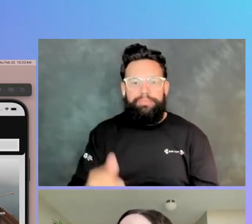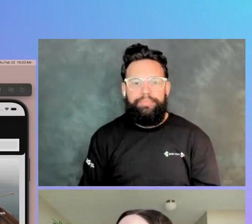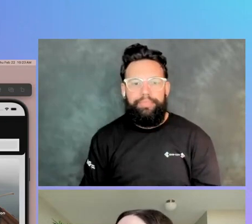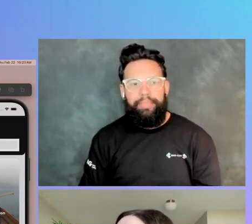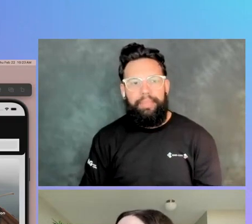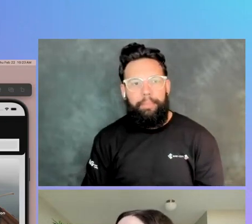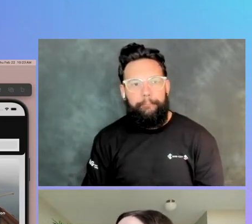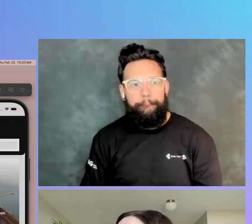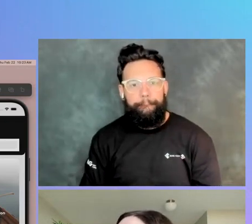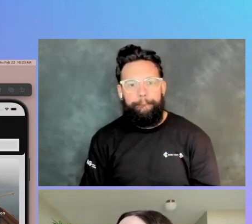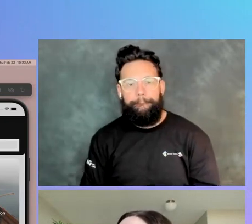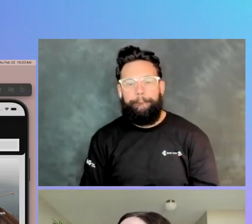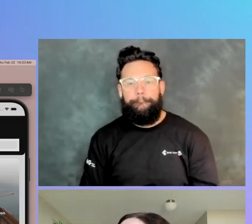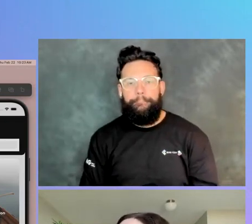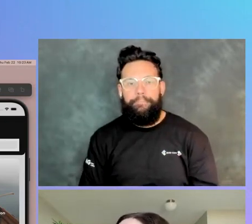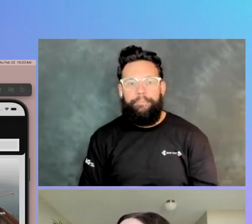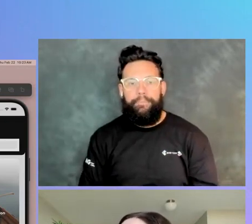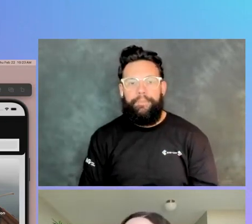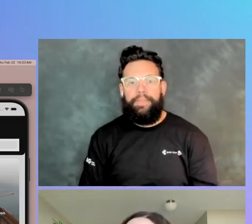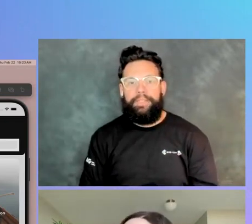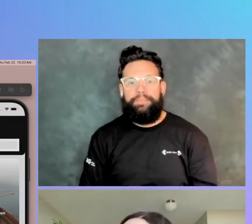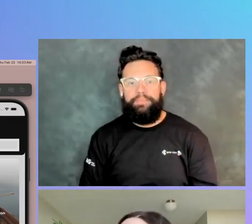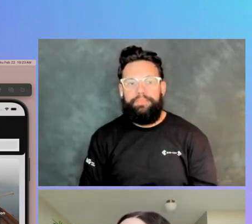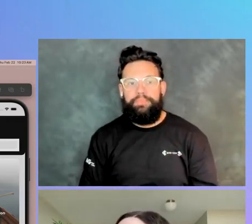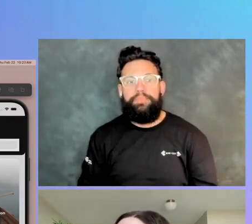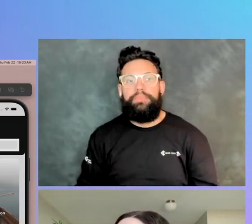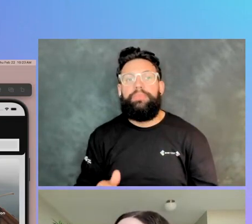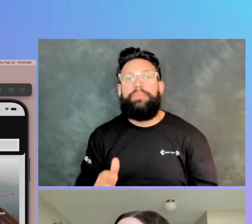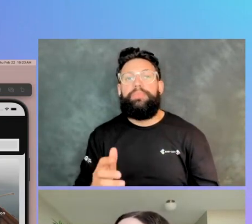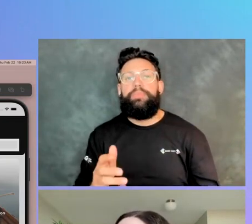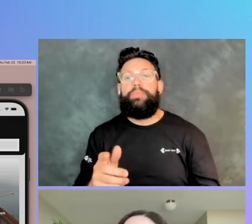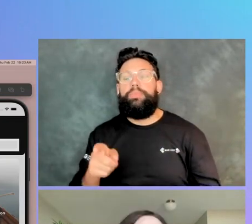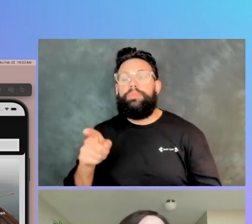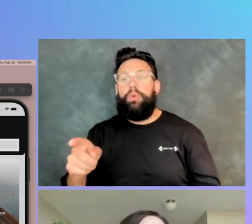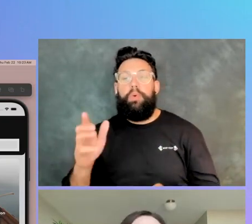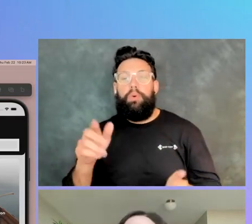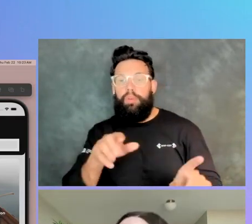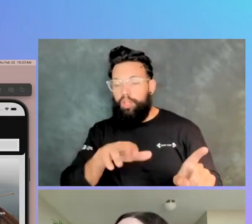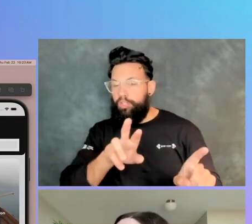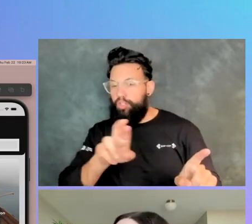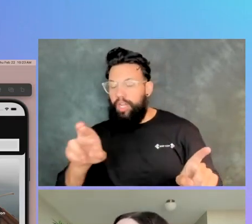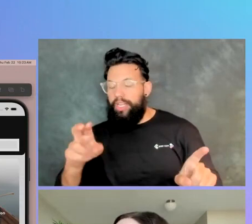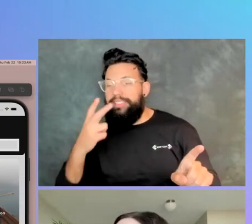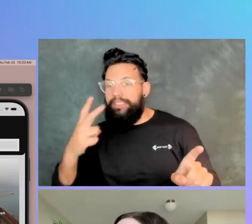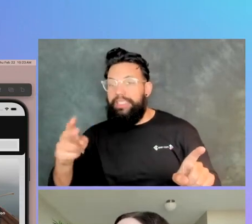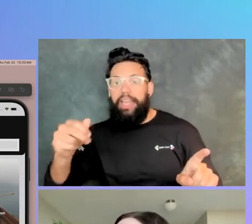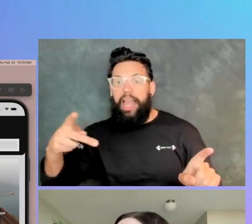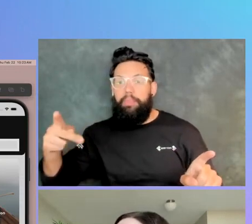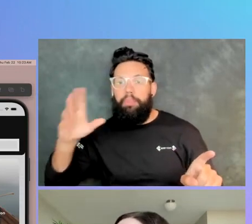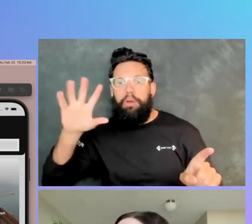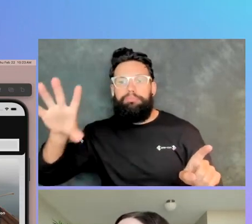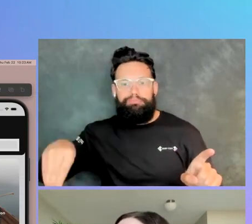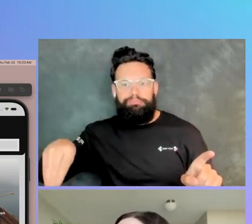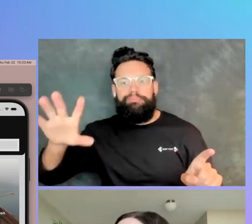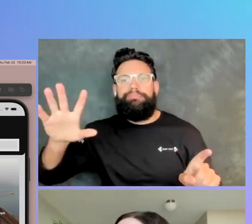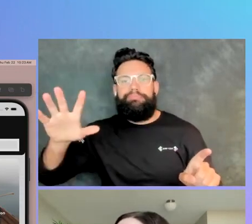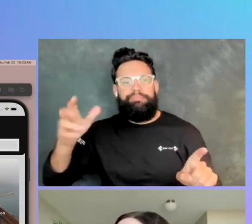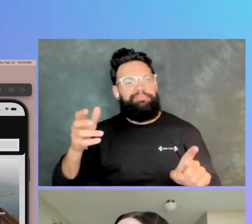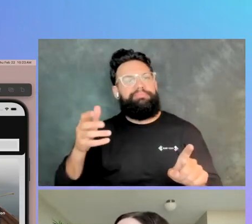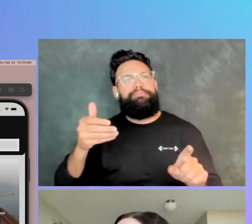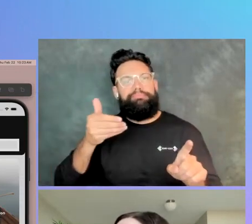what we should see is over here on the right, the app will relaunch as this test starts. And then it will run a scan for